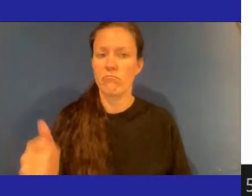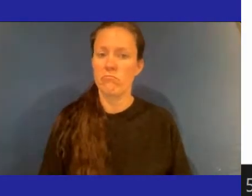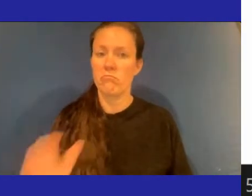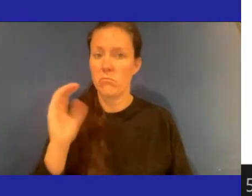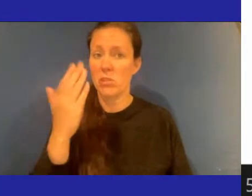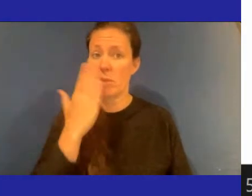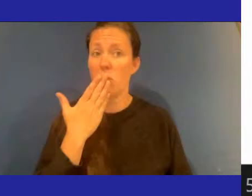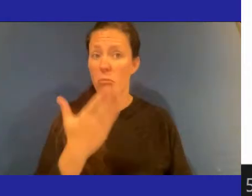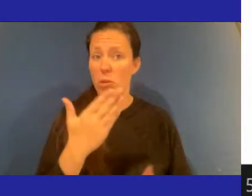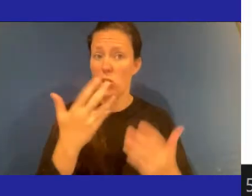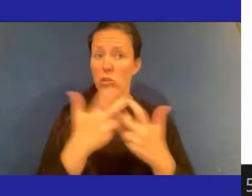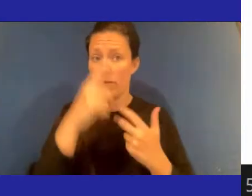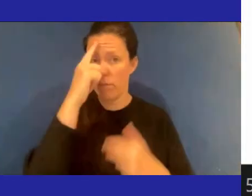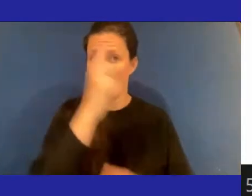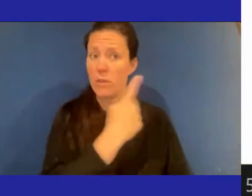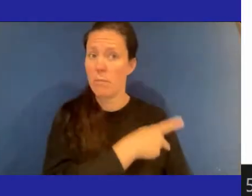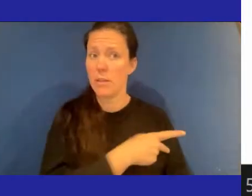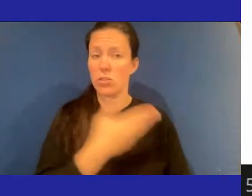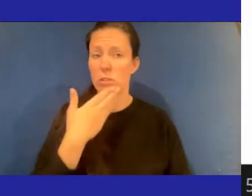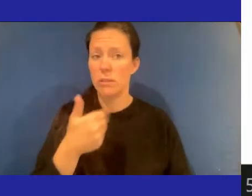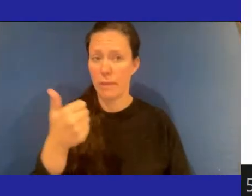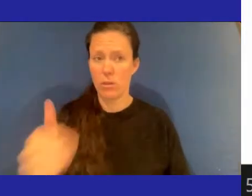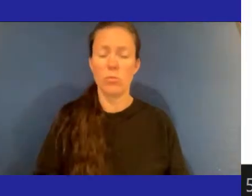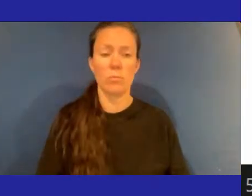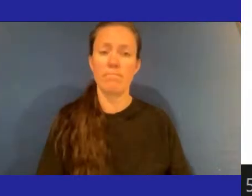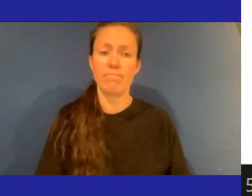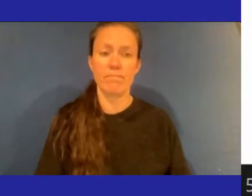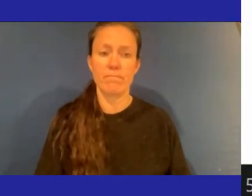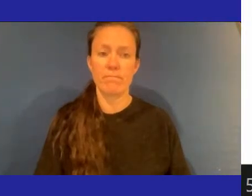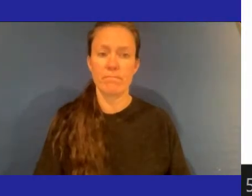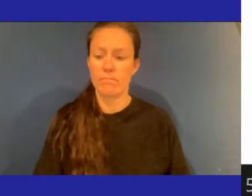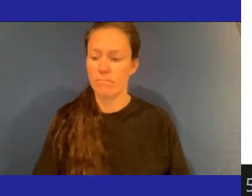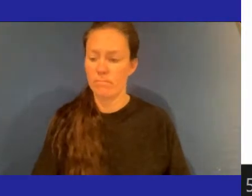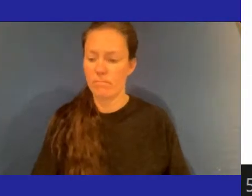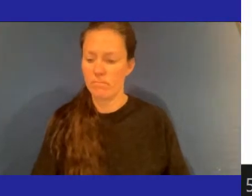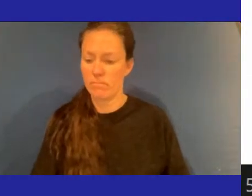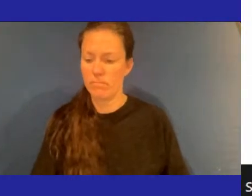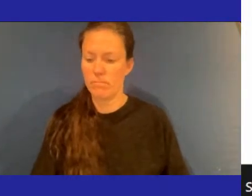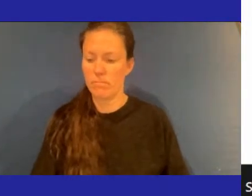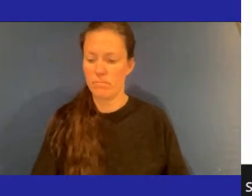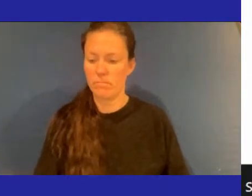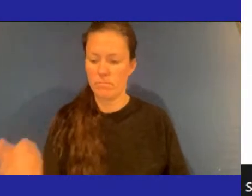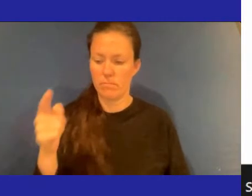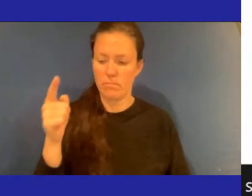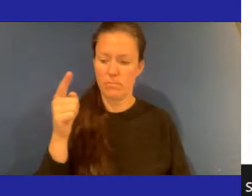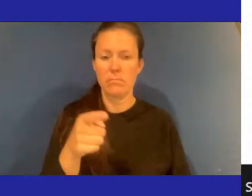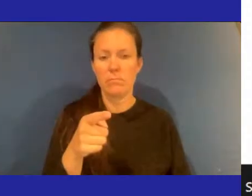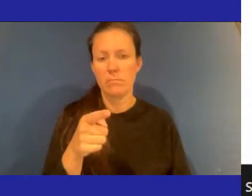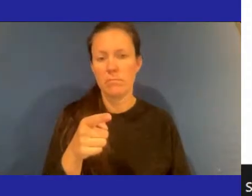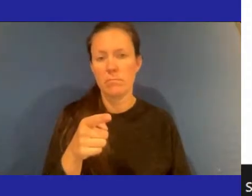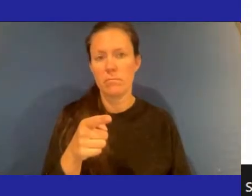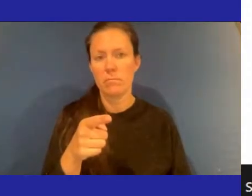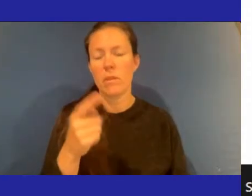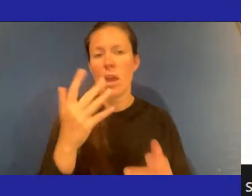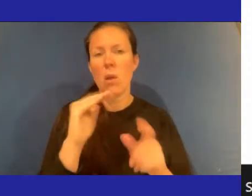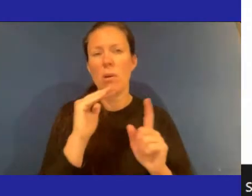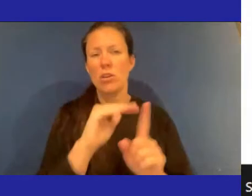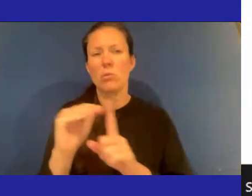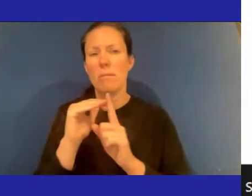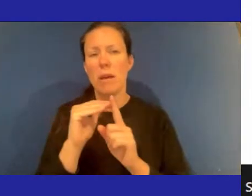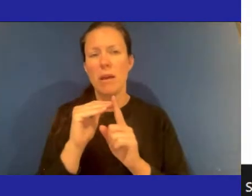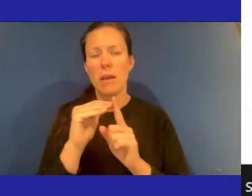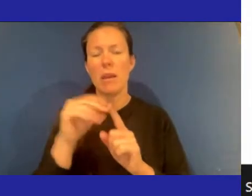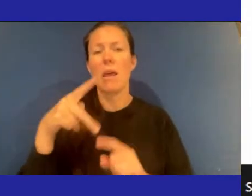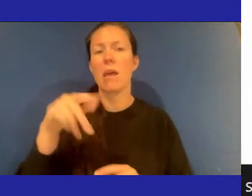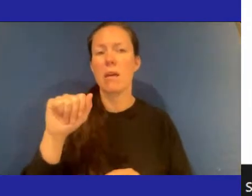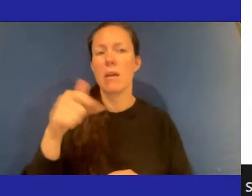patients. Thanks. Dr. Katz, any? No, just to remind people, and it'll come up the full board, PAGNI was